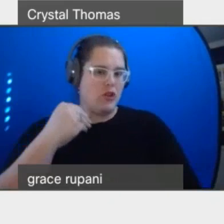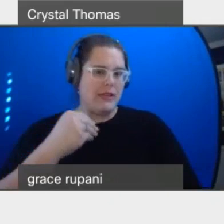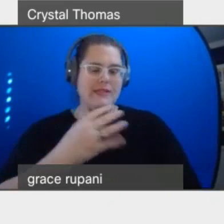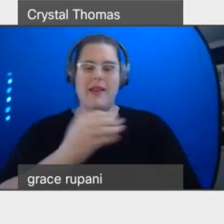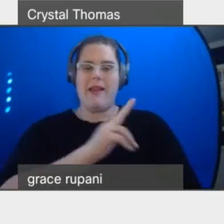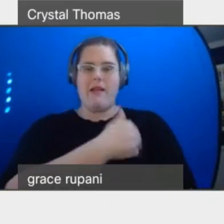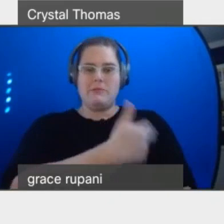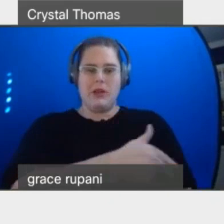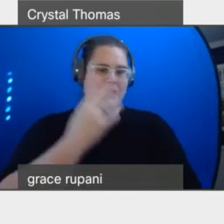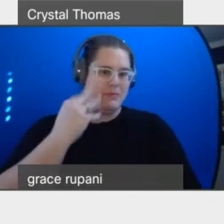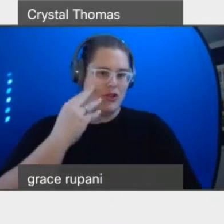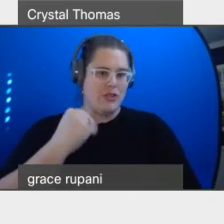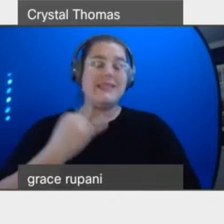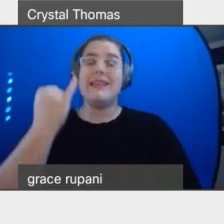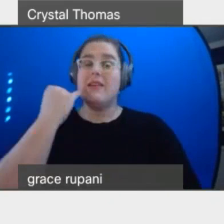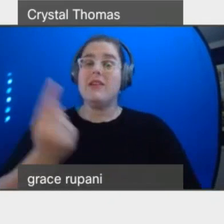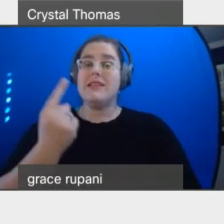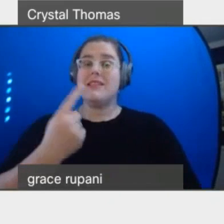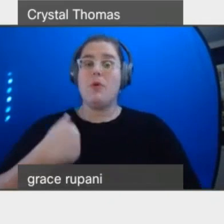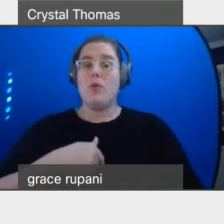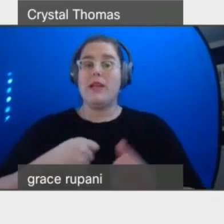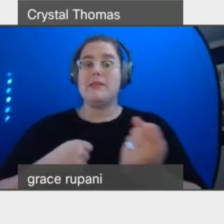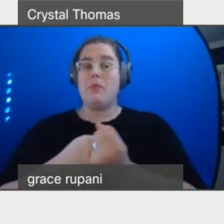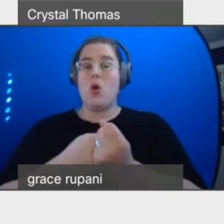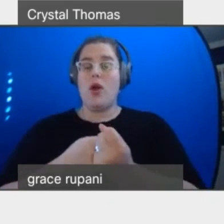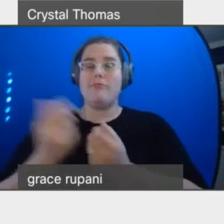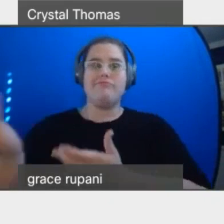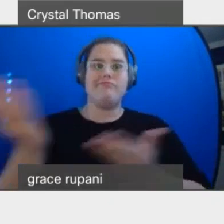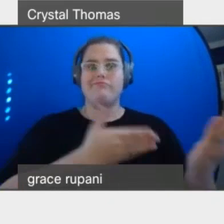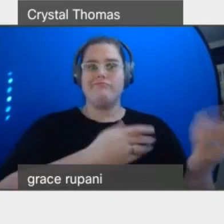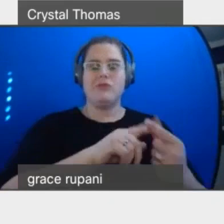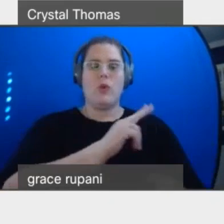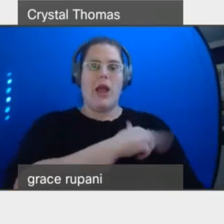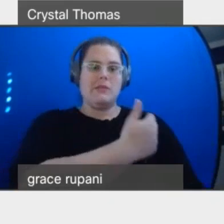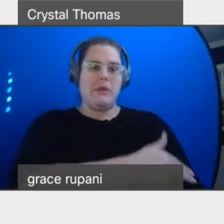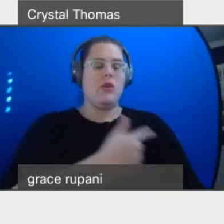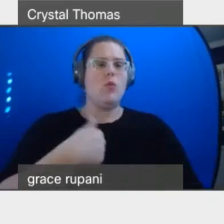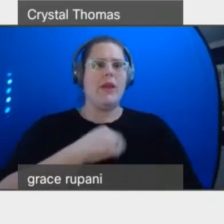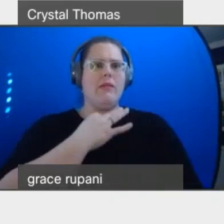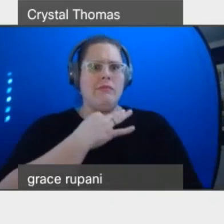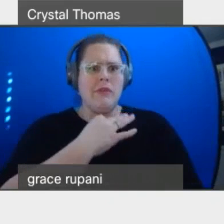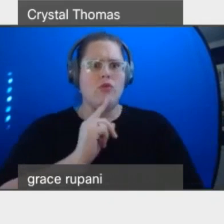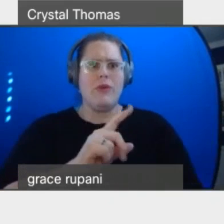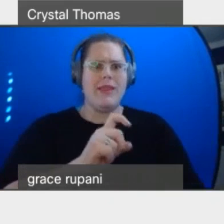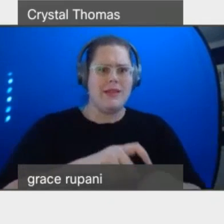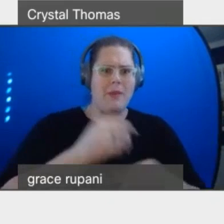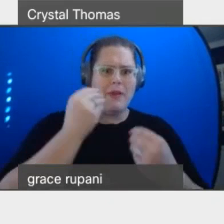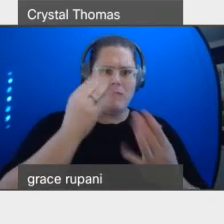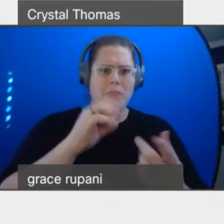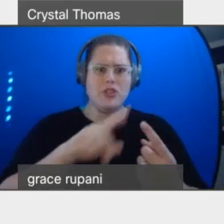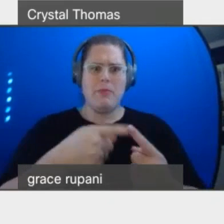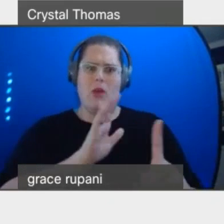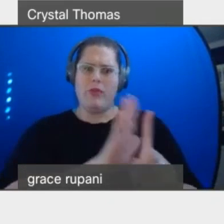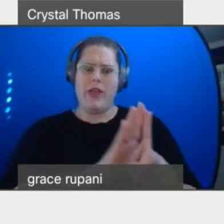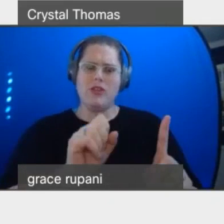we support goes into the hospital and we need to know real-time information, we found that in natural homes,